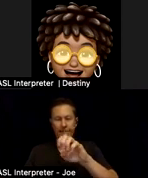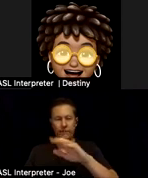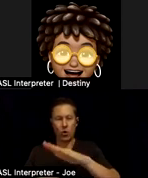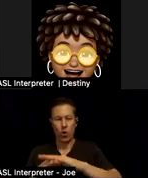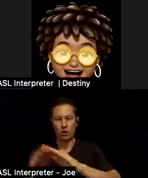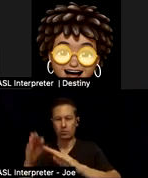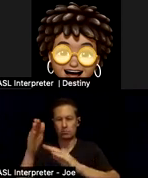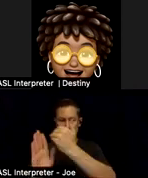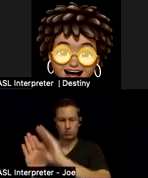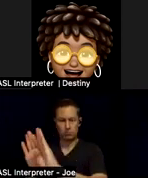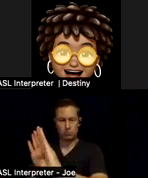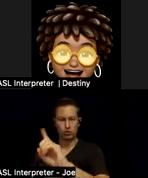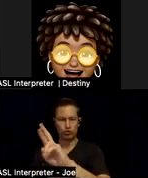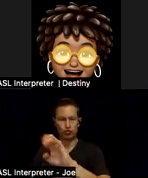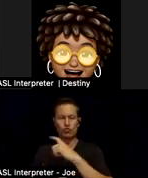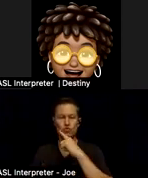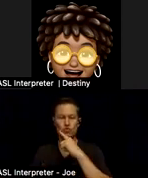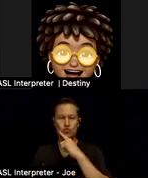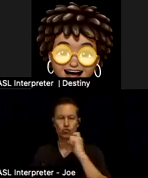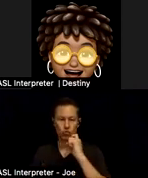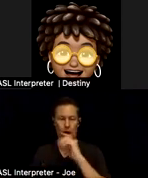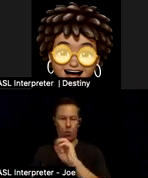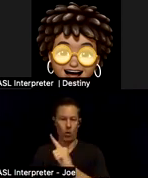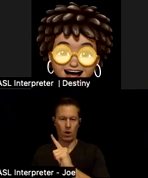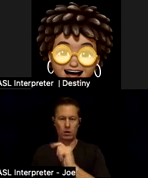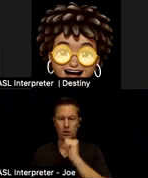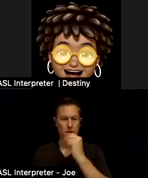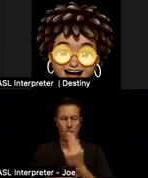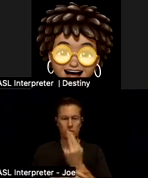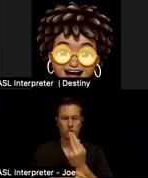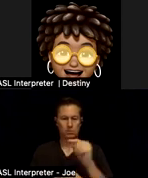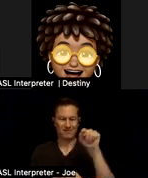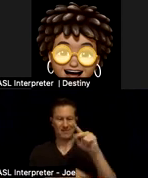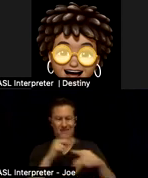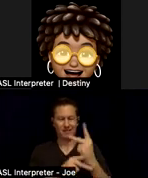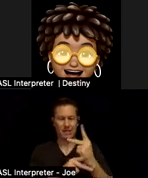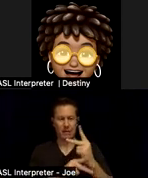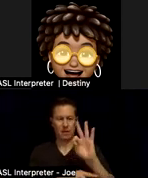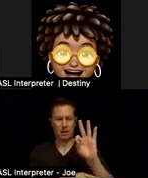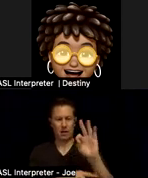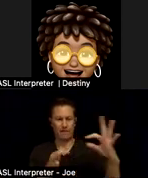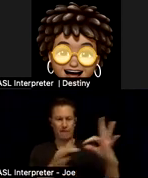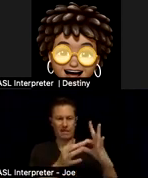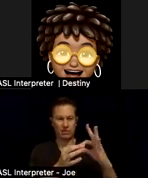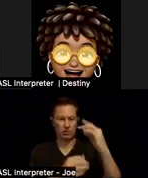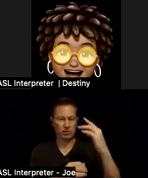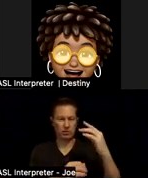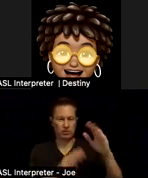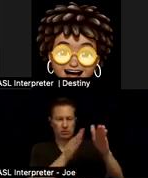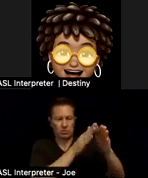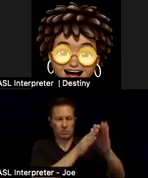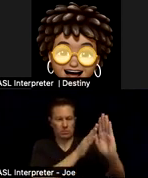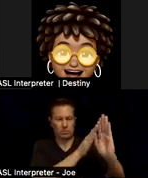And do not use these fasteners to hang your television off the wall. Use